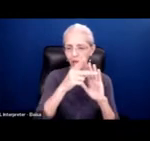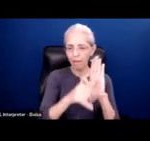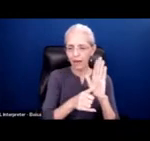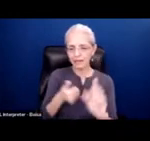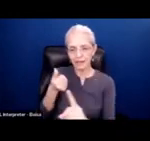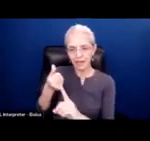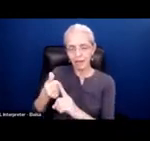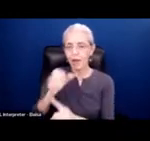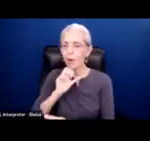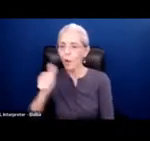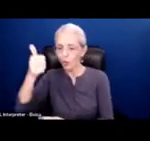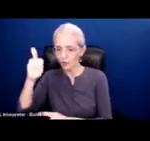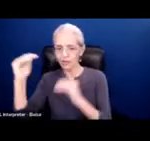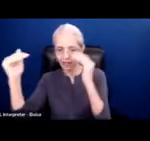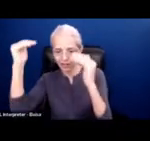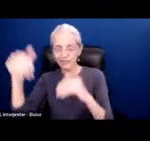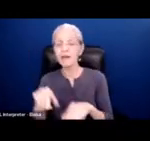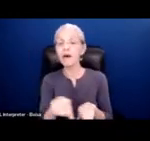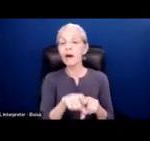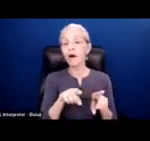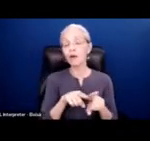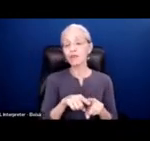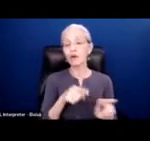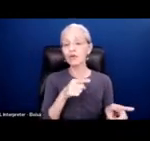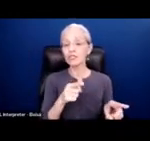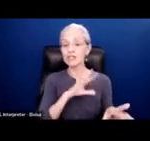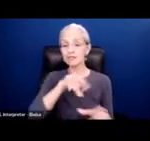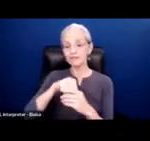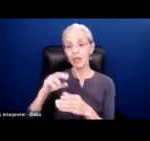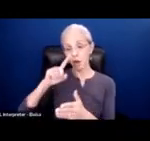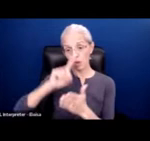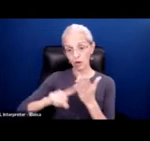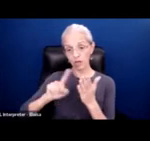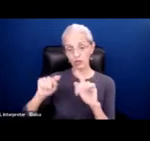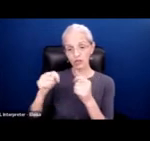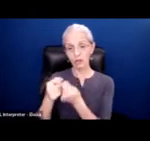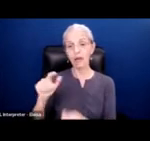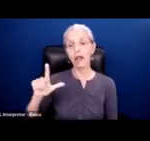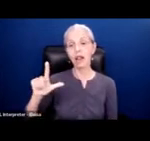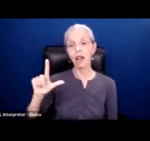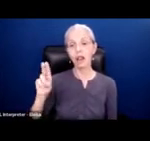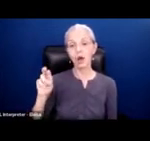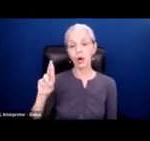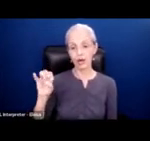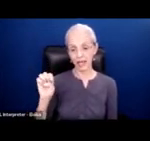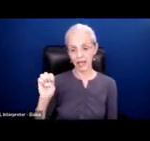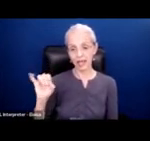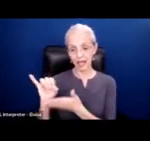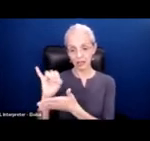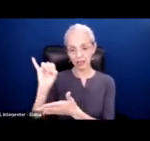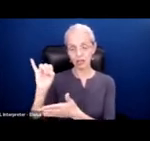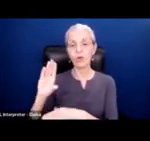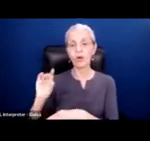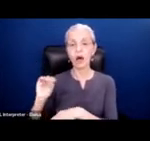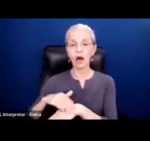older adults. And Natalie is also part of a research team at the Lurie Institute on Disability, researching quality